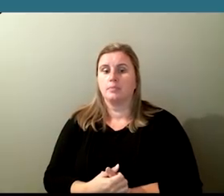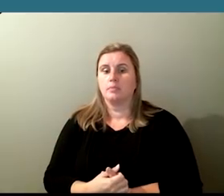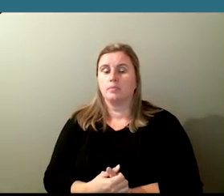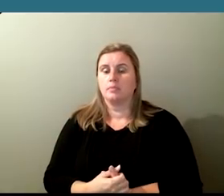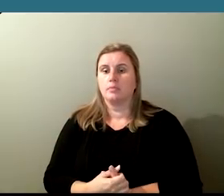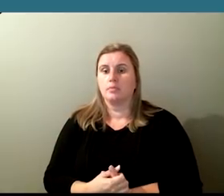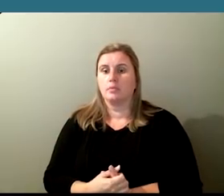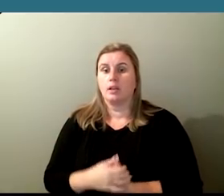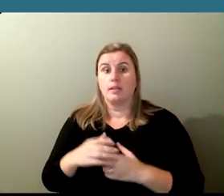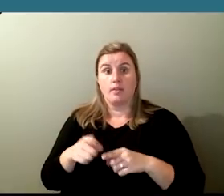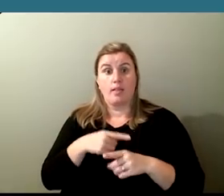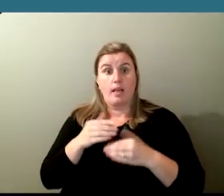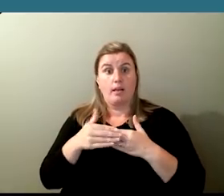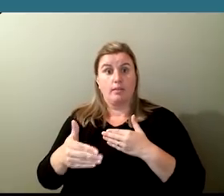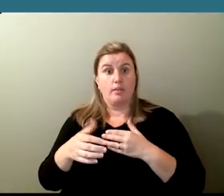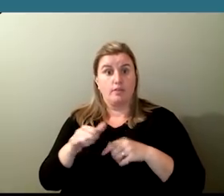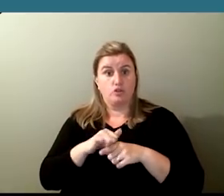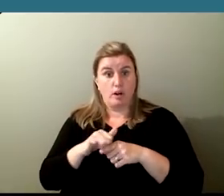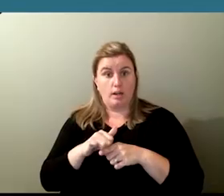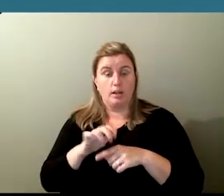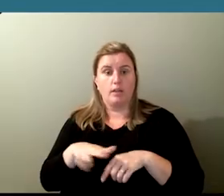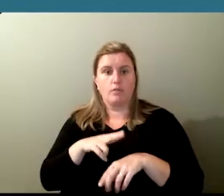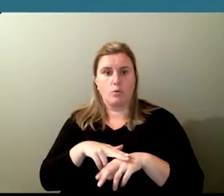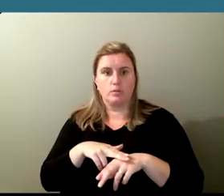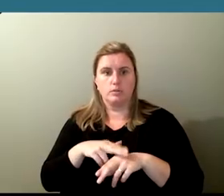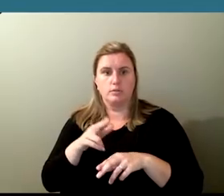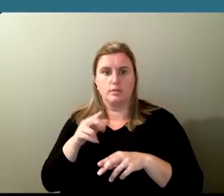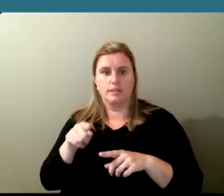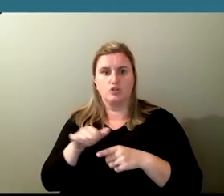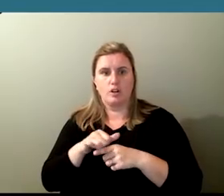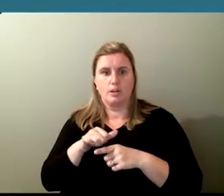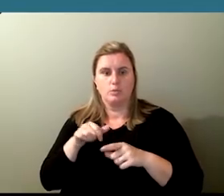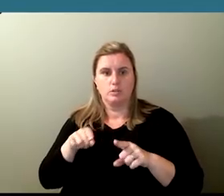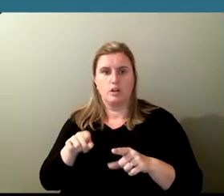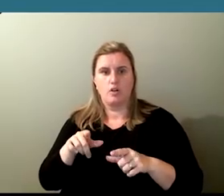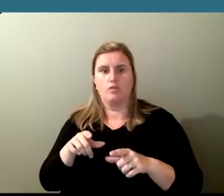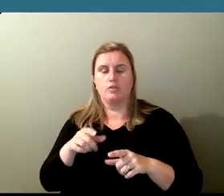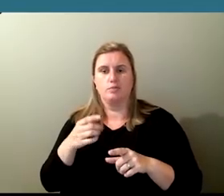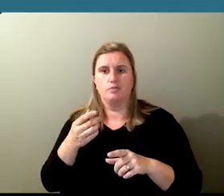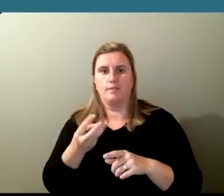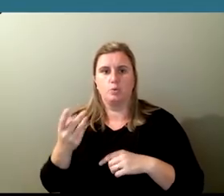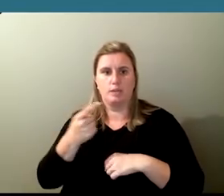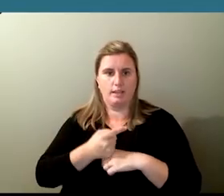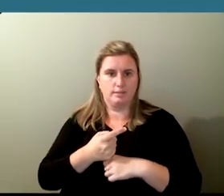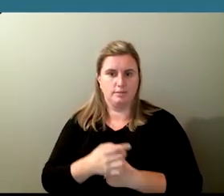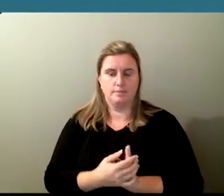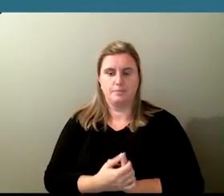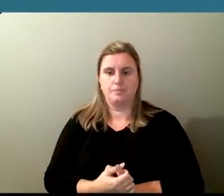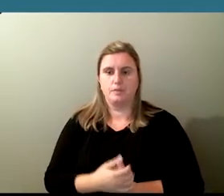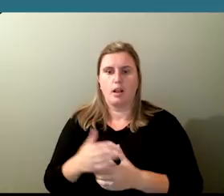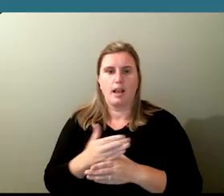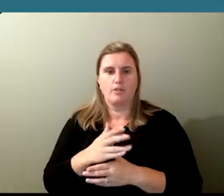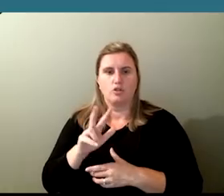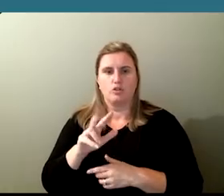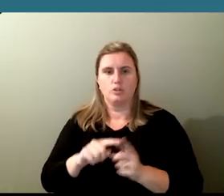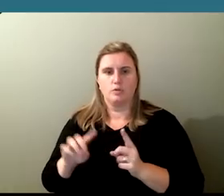of training, of course, this training was done over the course of a few days, on average 3 to